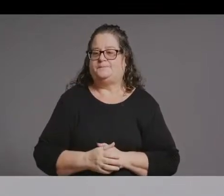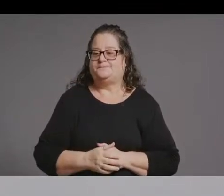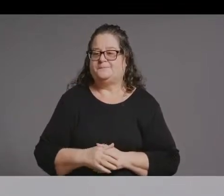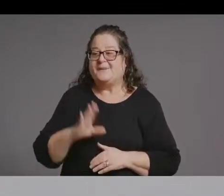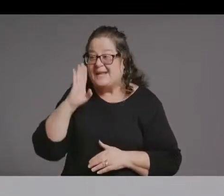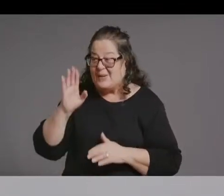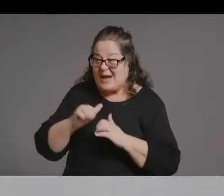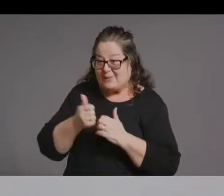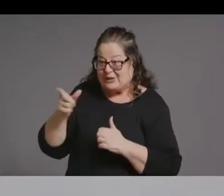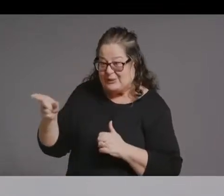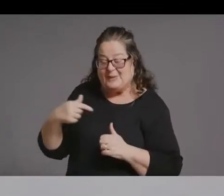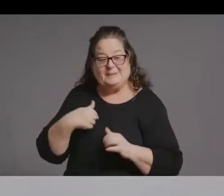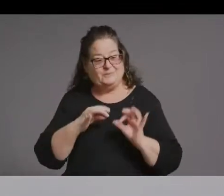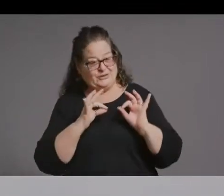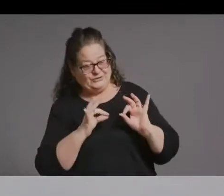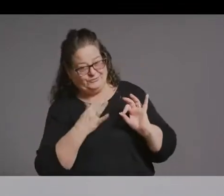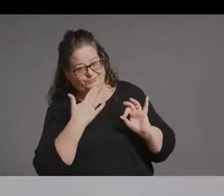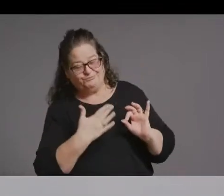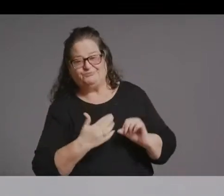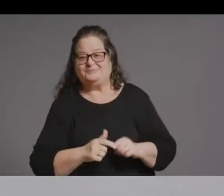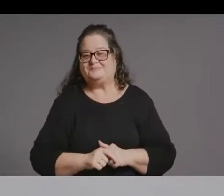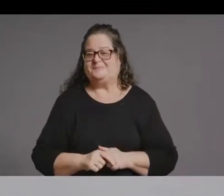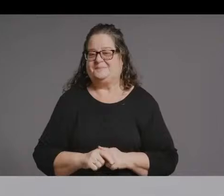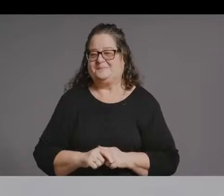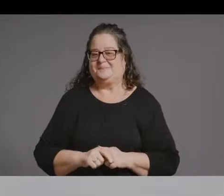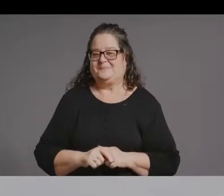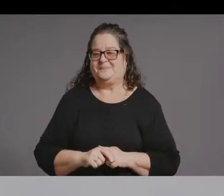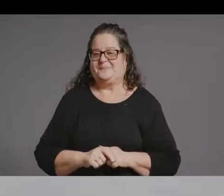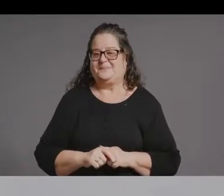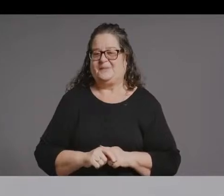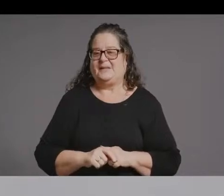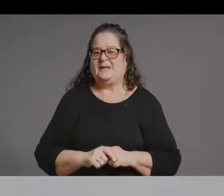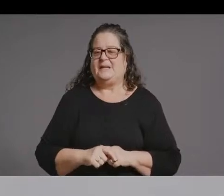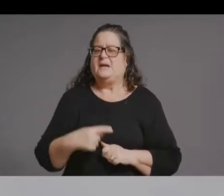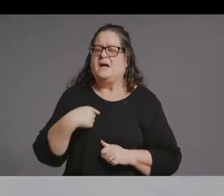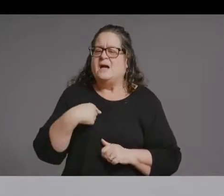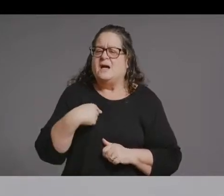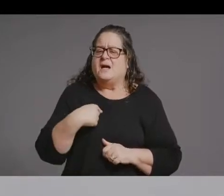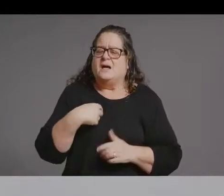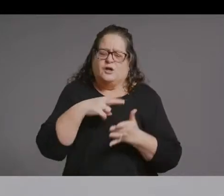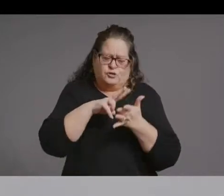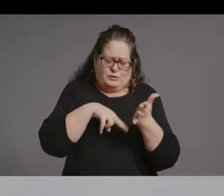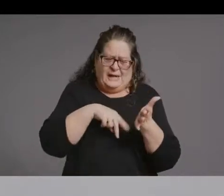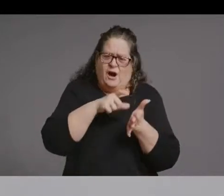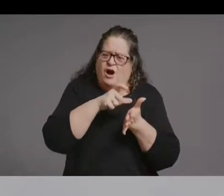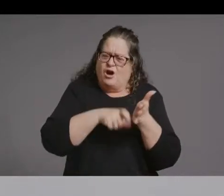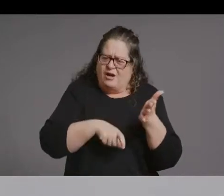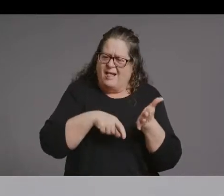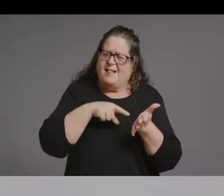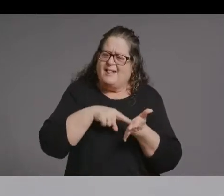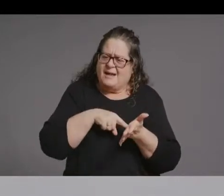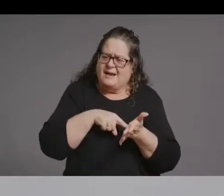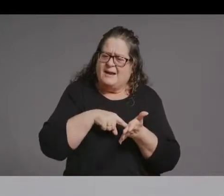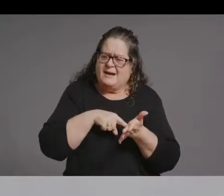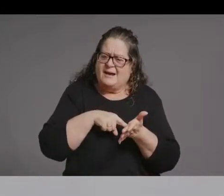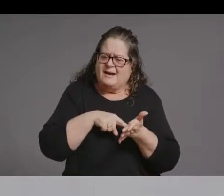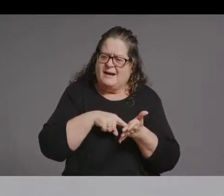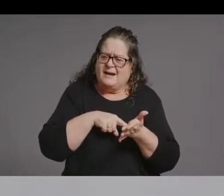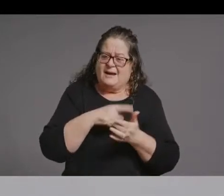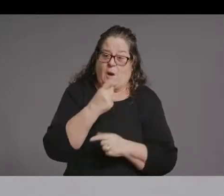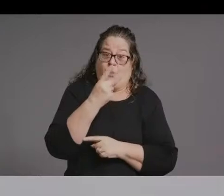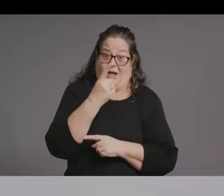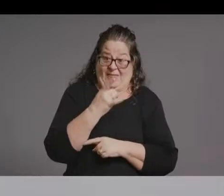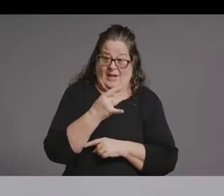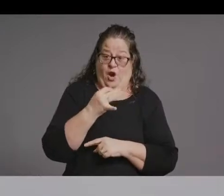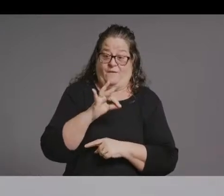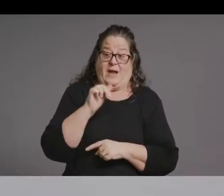good. So I just read an article that said an eighth of Arizona nursing homes have less than a week's supply of PPE, and a fifth are